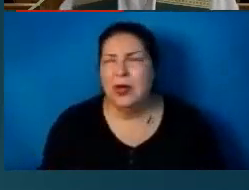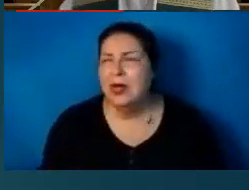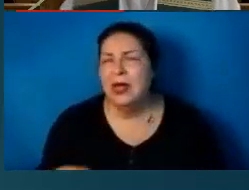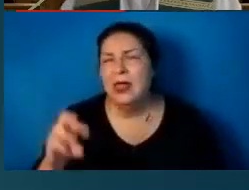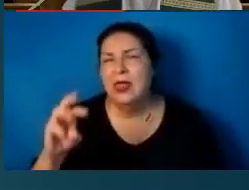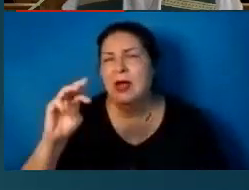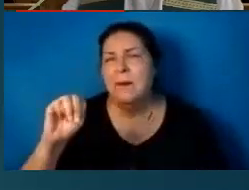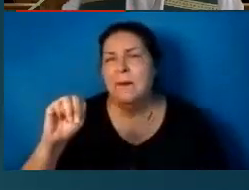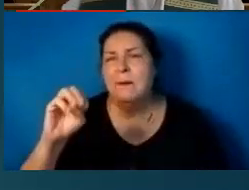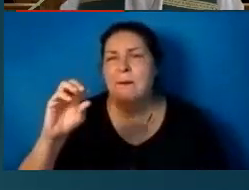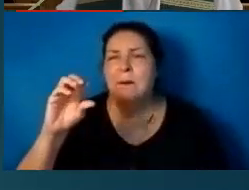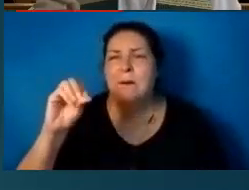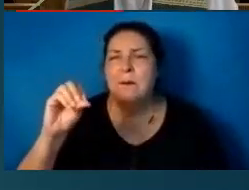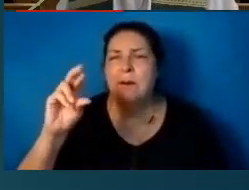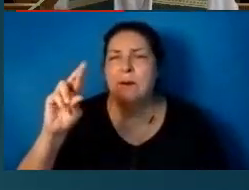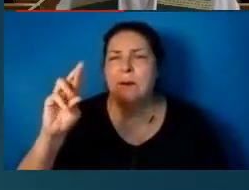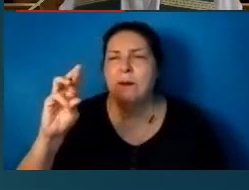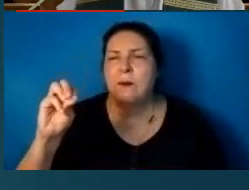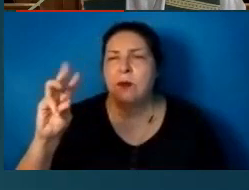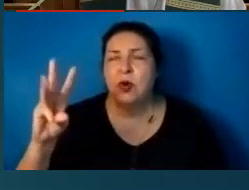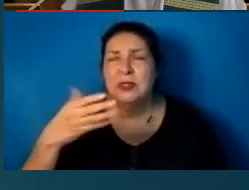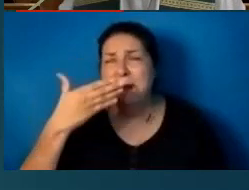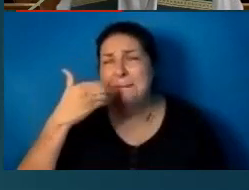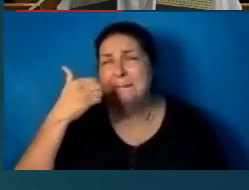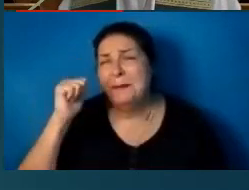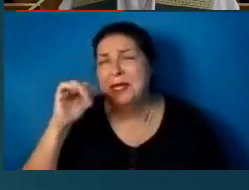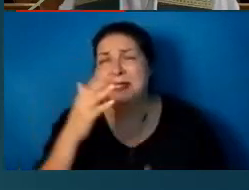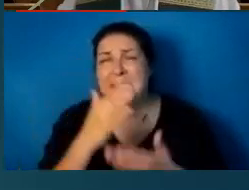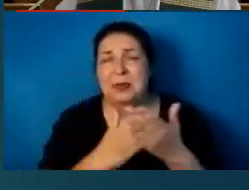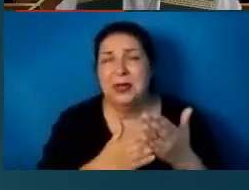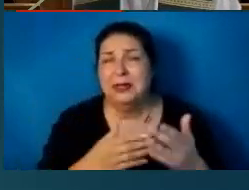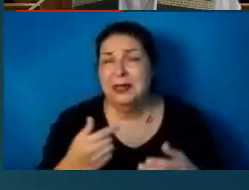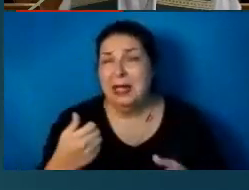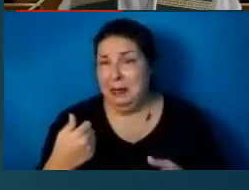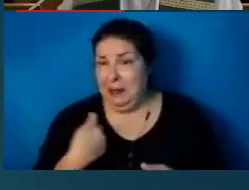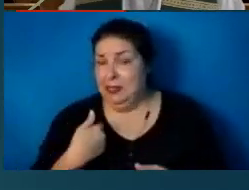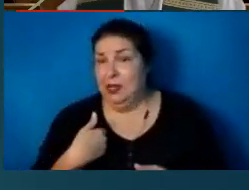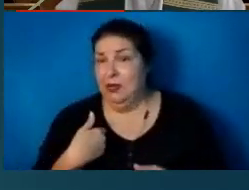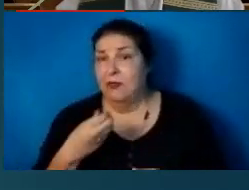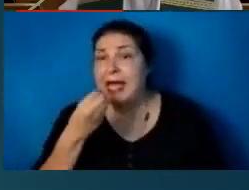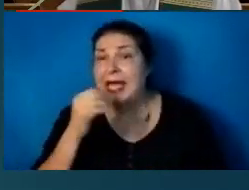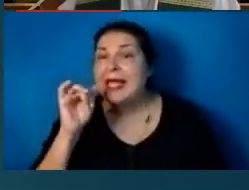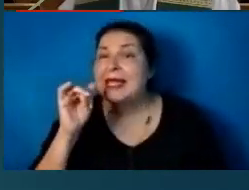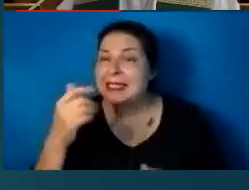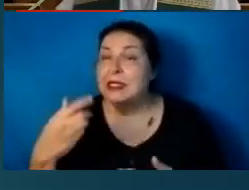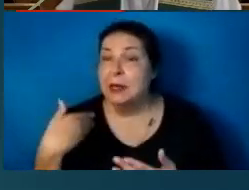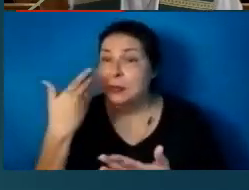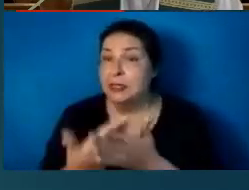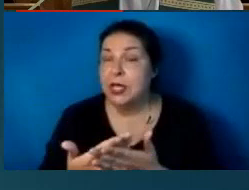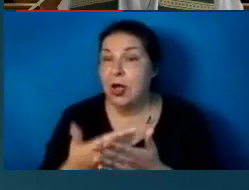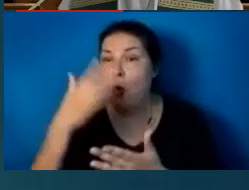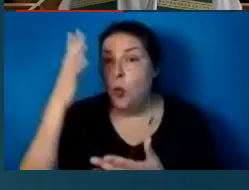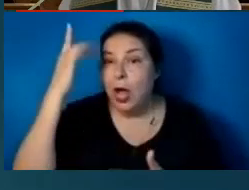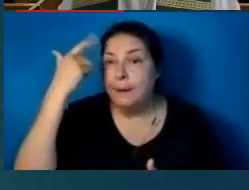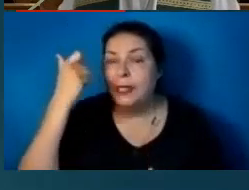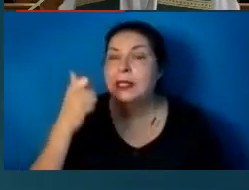the best part. I eat that marrow to this day because of my grandmother, and she had said that